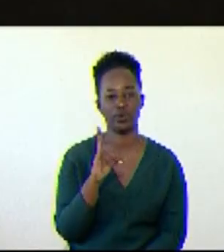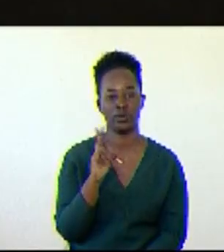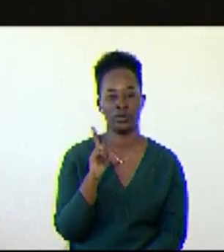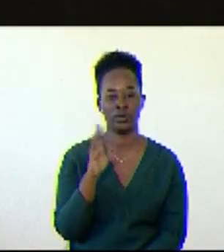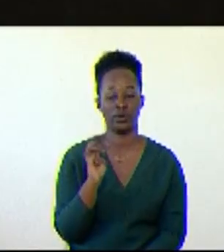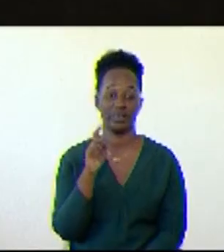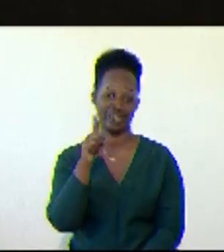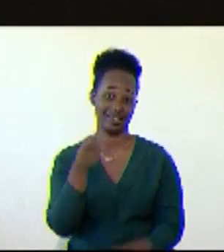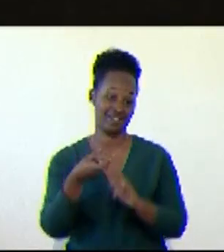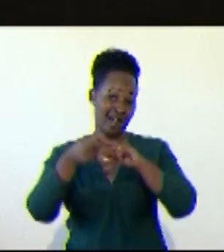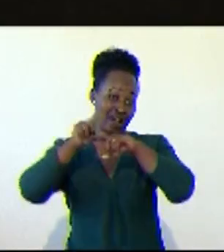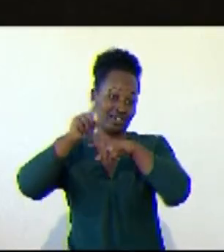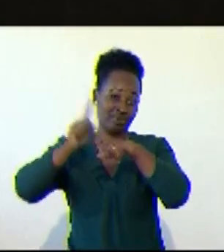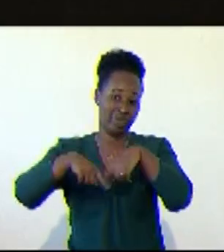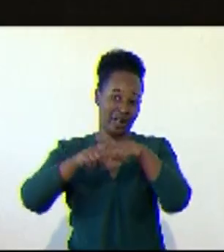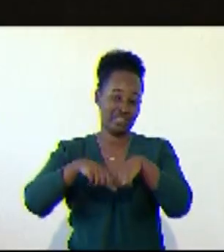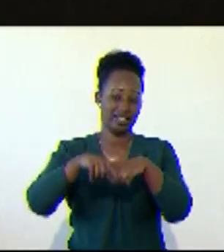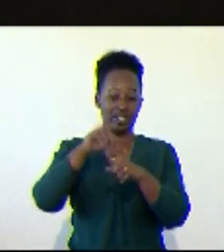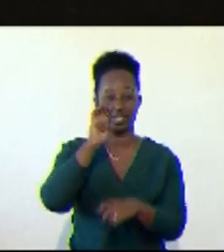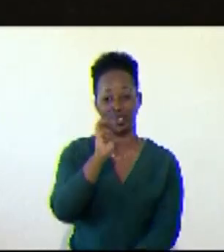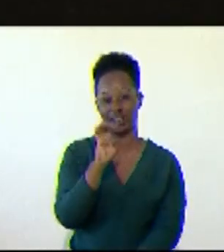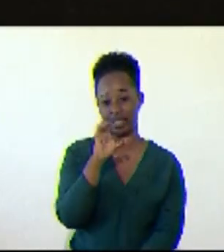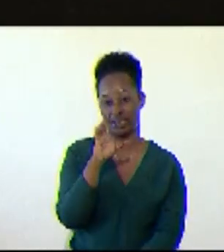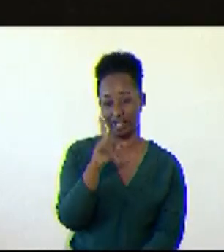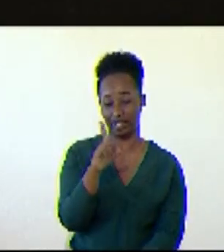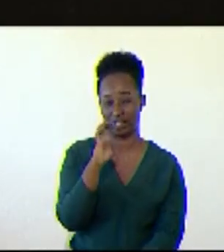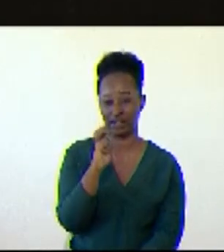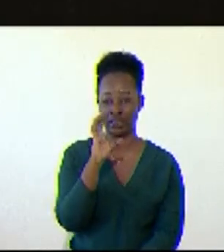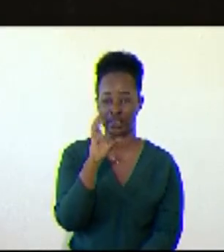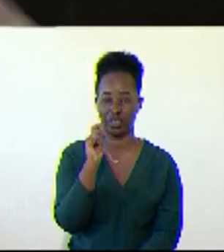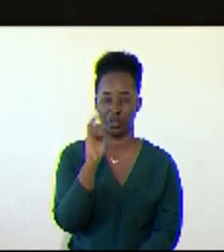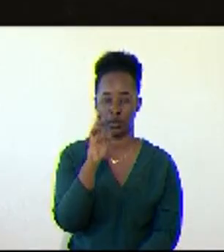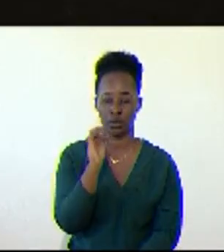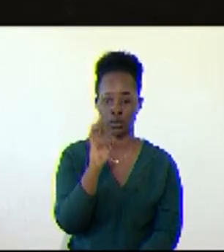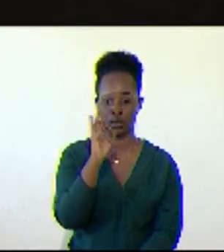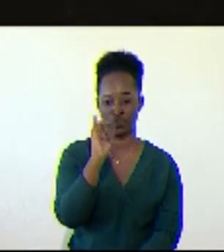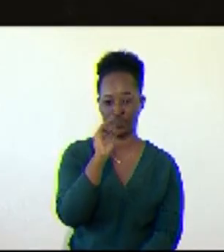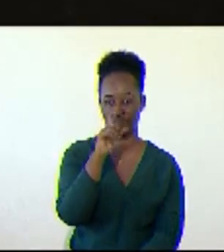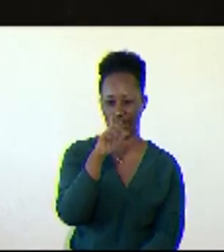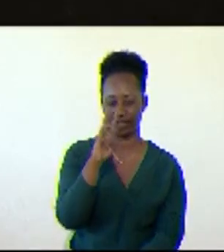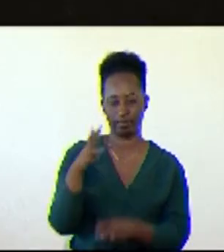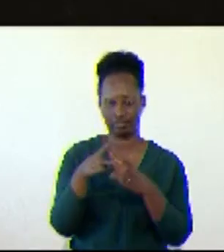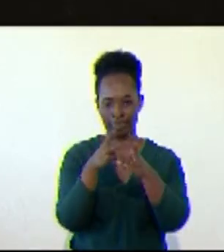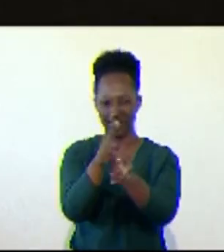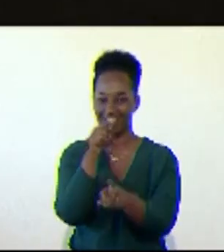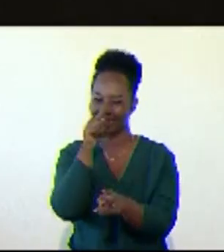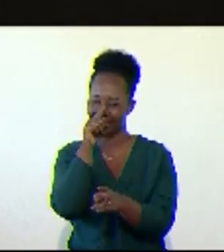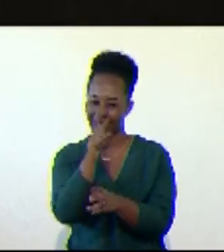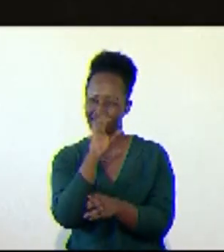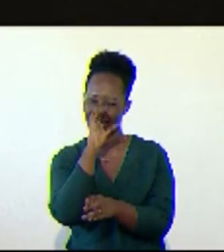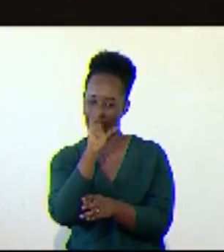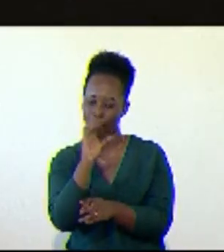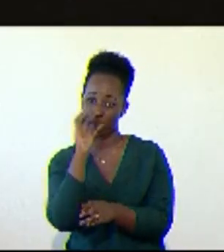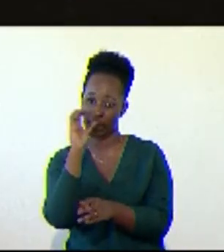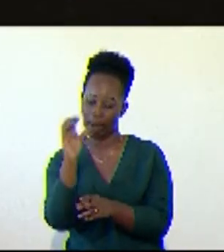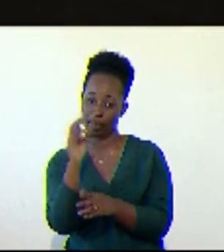added by an electrophilic mechanism. That site, the carbon-carbon double bond, is a site